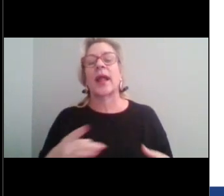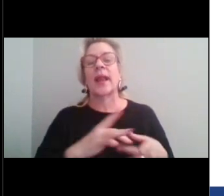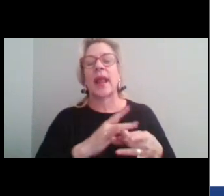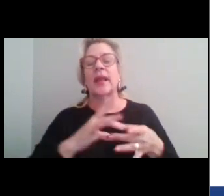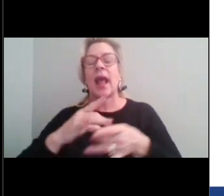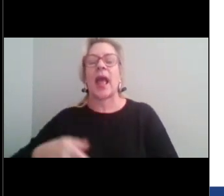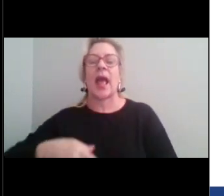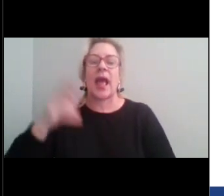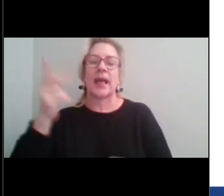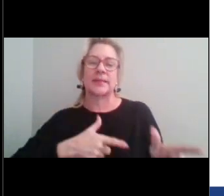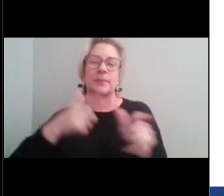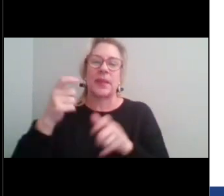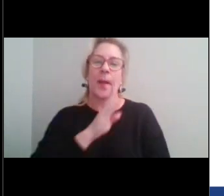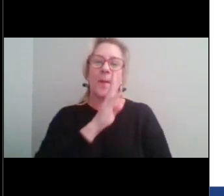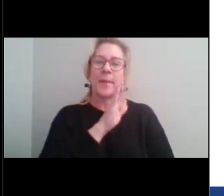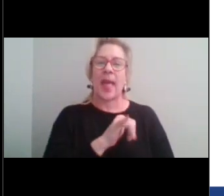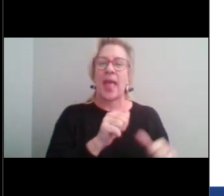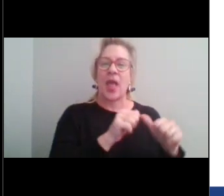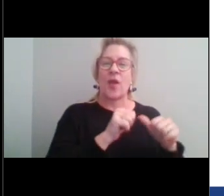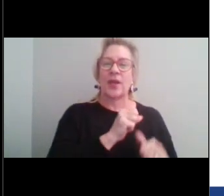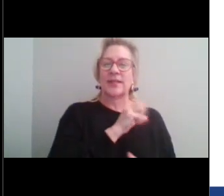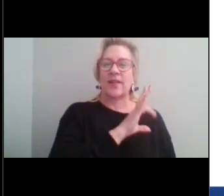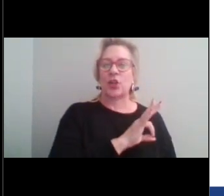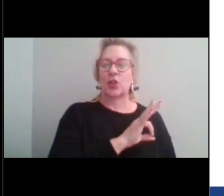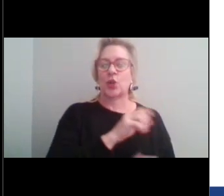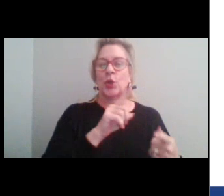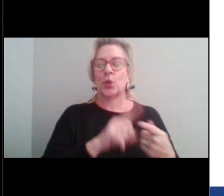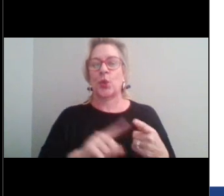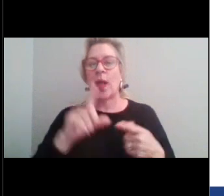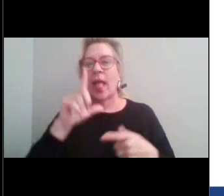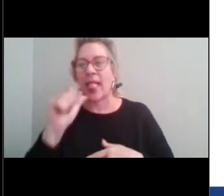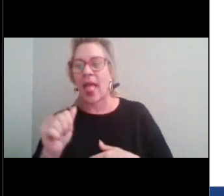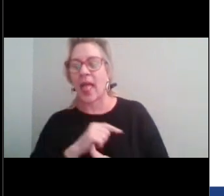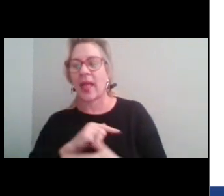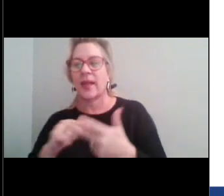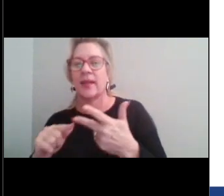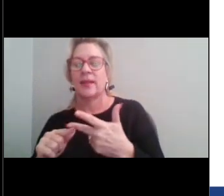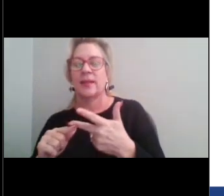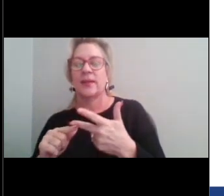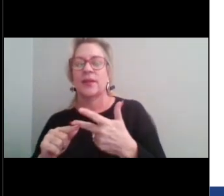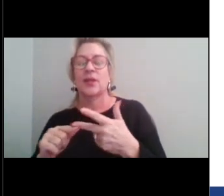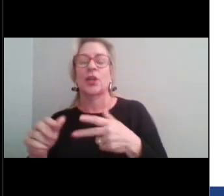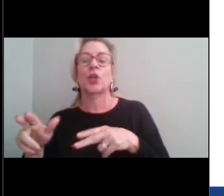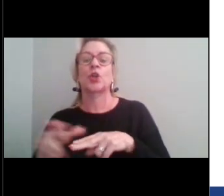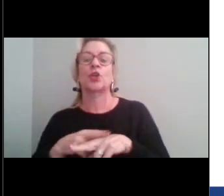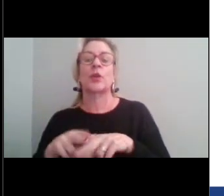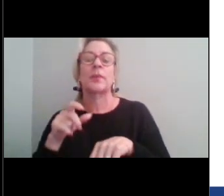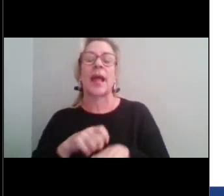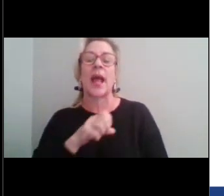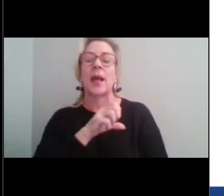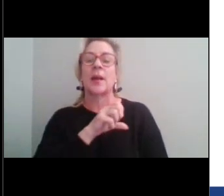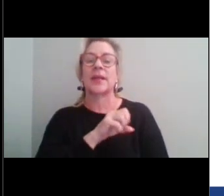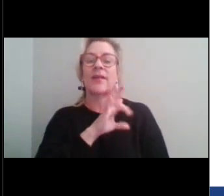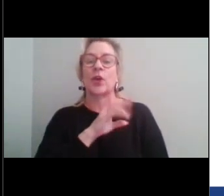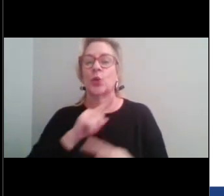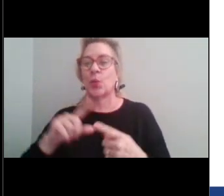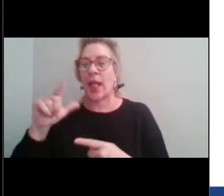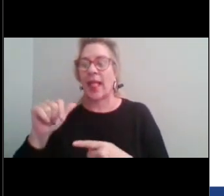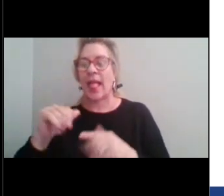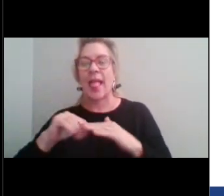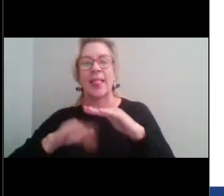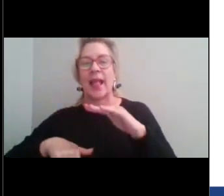the San Francisco Bay Area, the Central Valley, and Los Angeles. A total trip time between San Francisco and LA is less than 3